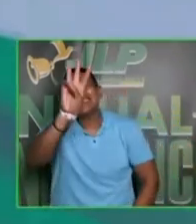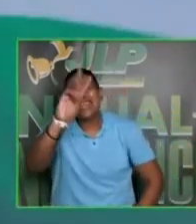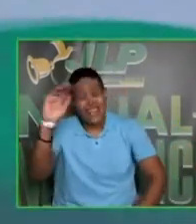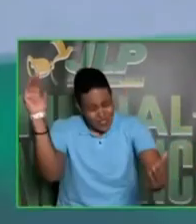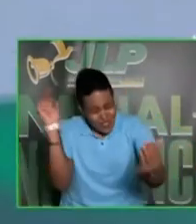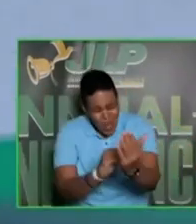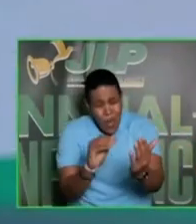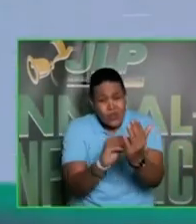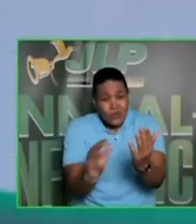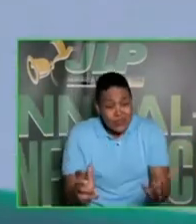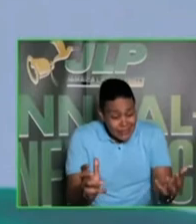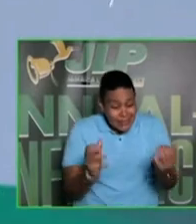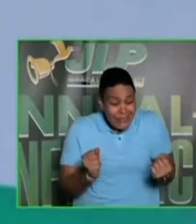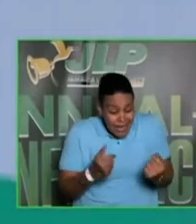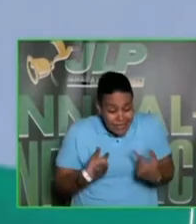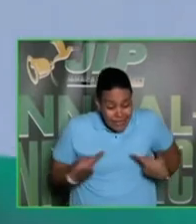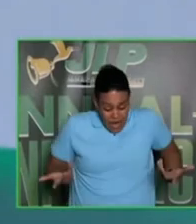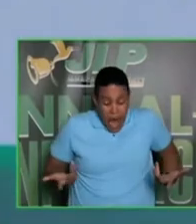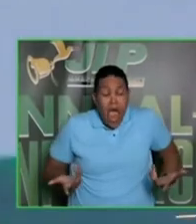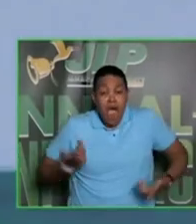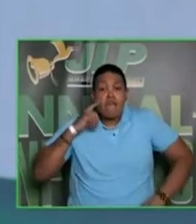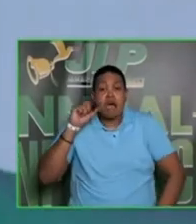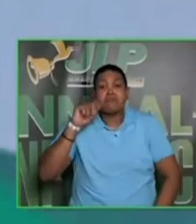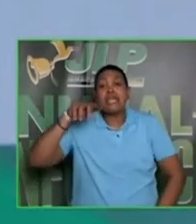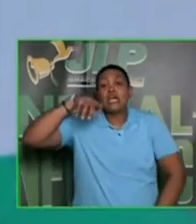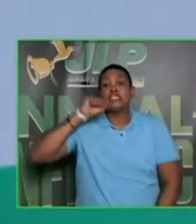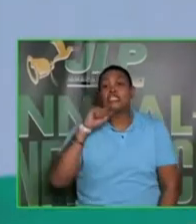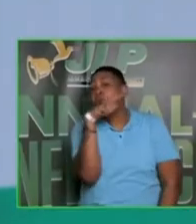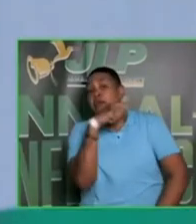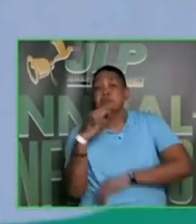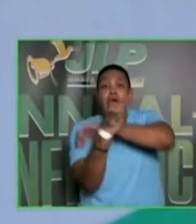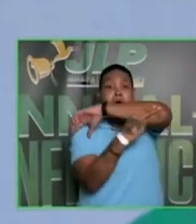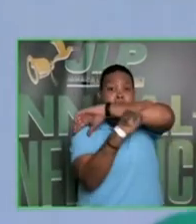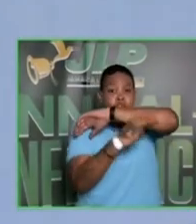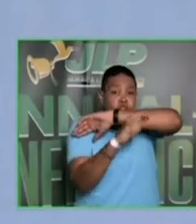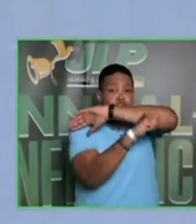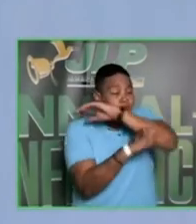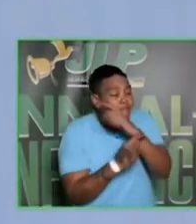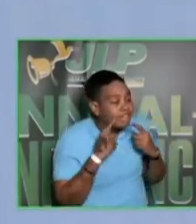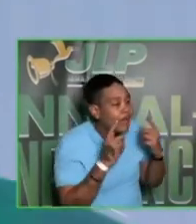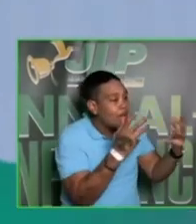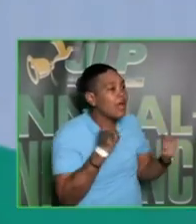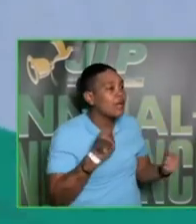6,000 students from St. James, Hanover, and Trelawney.